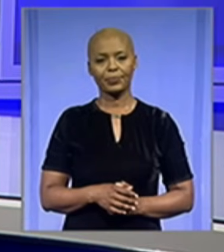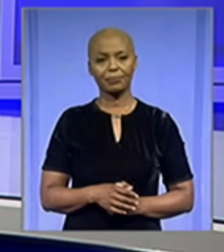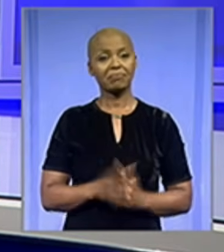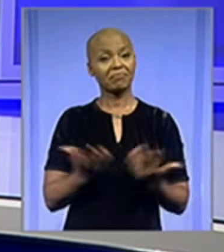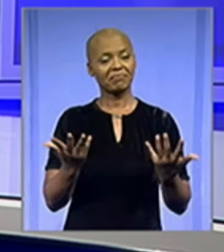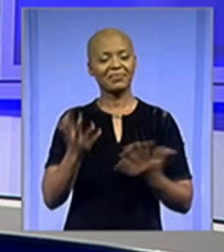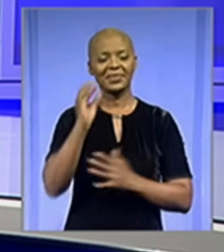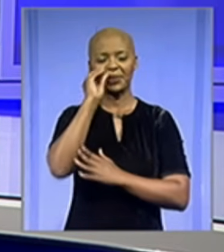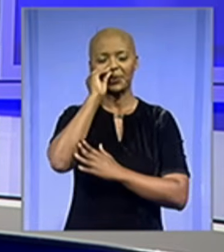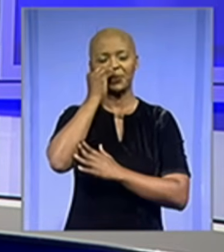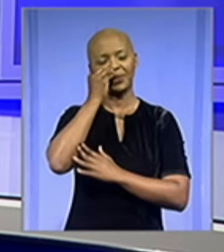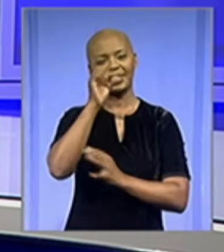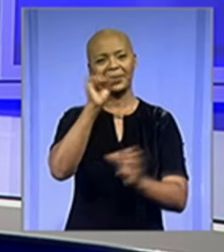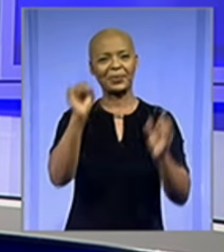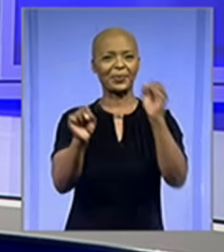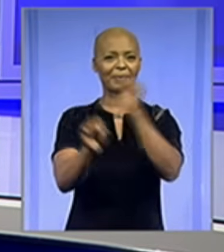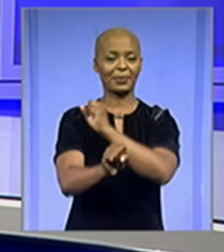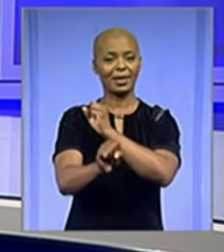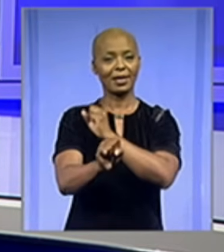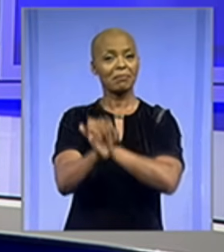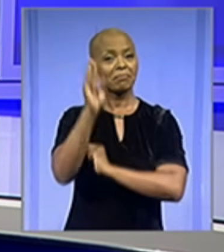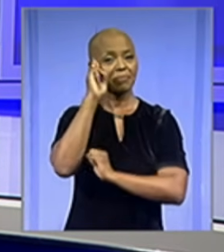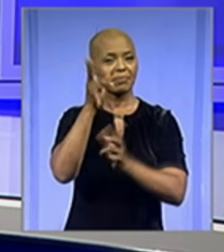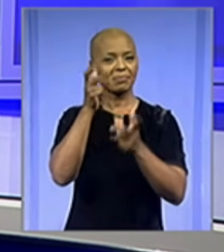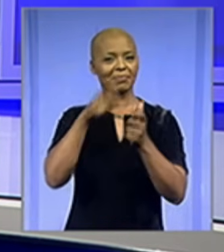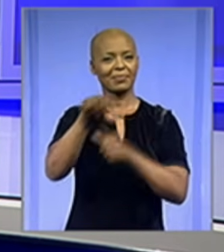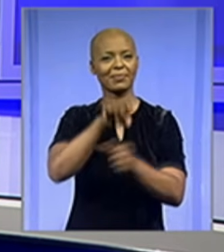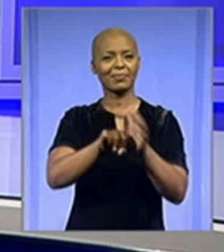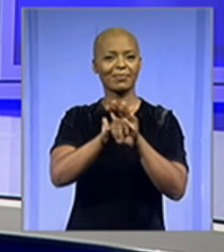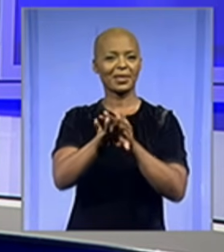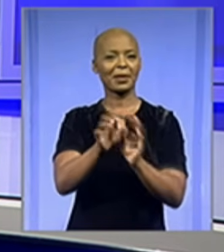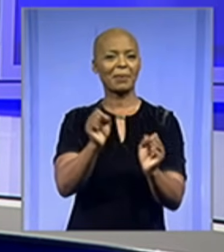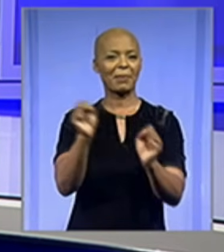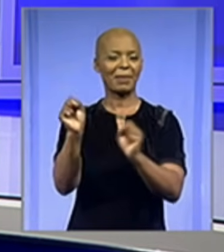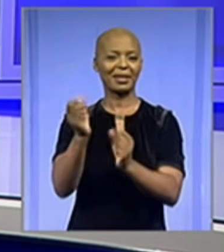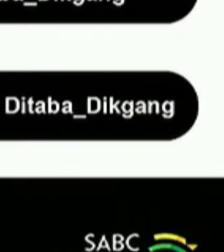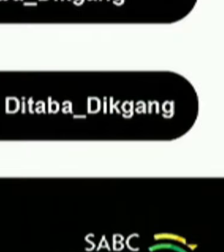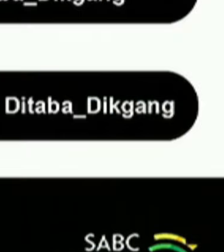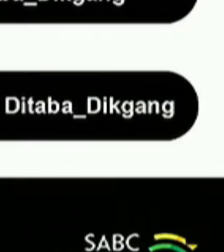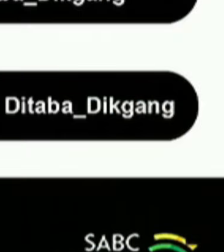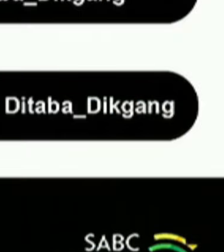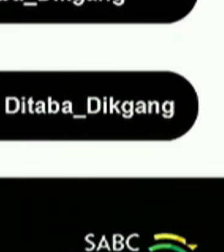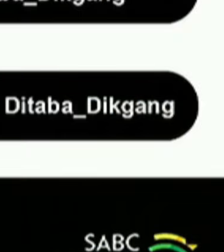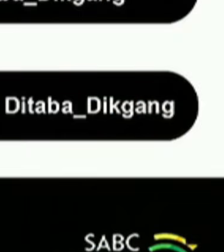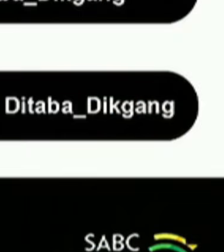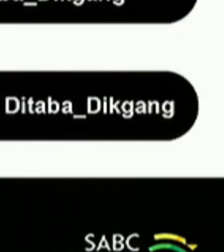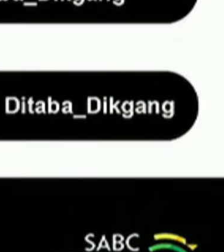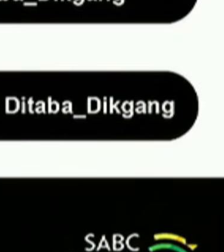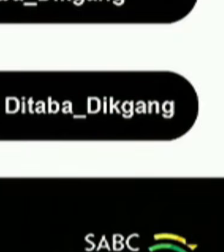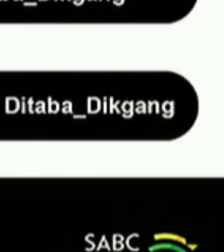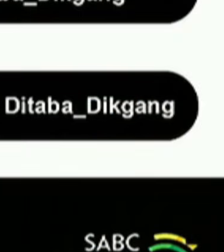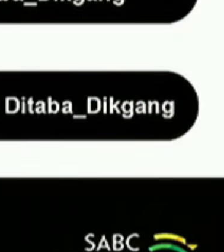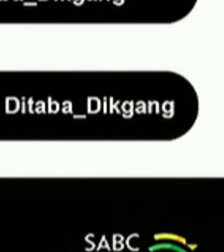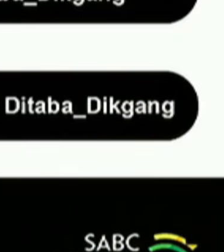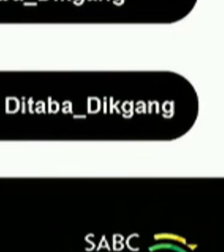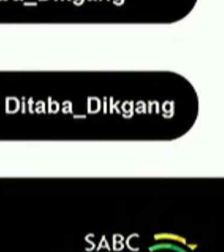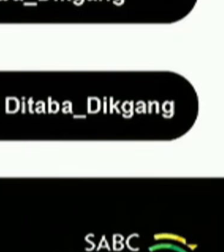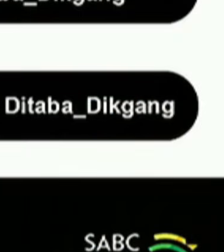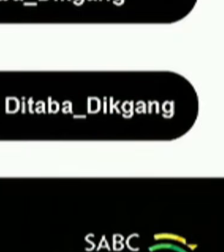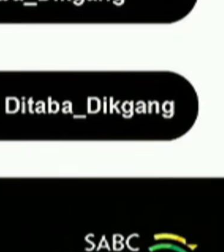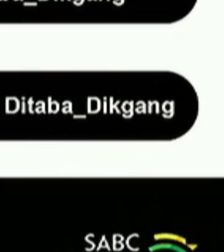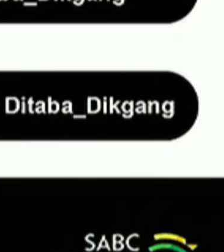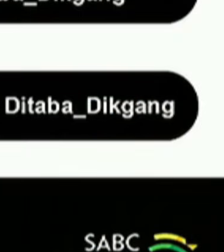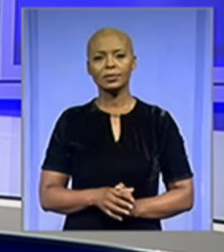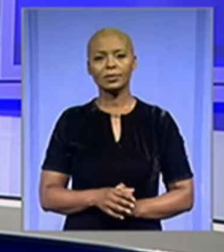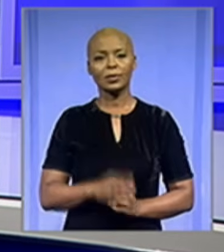Motho di ne di le kalo tsa segonjono se lebale go ikgolaganya le rona mo mafaratlhatlheng a ditlhaeletsano jaaka X, Facebook, YouTube le WhatsApp.